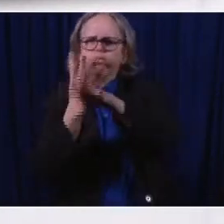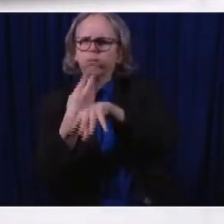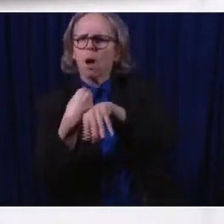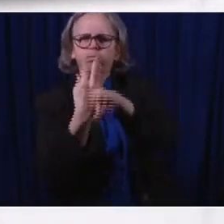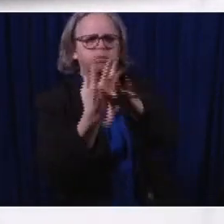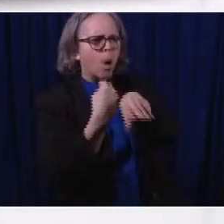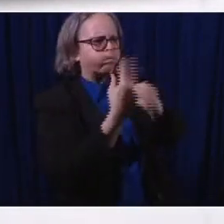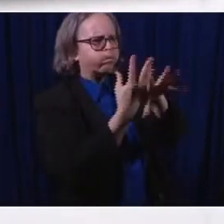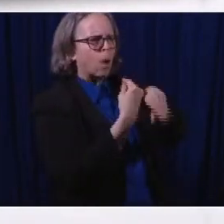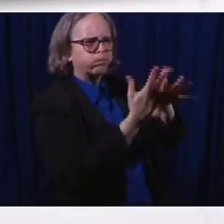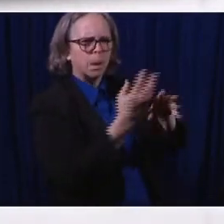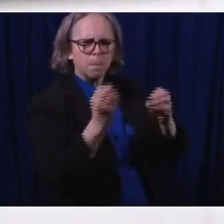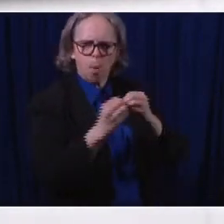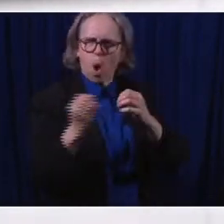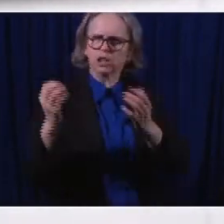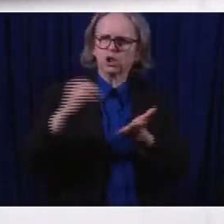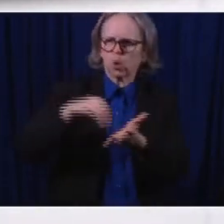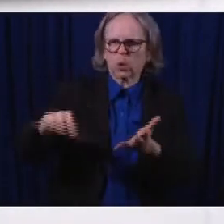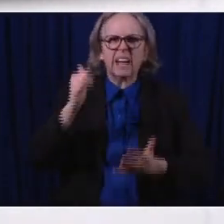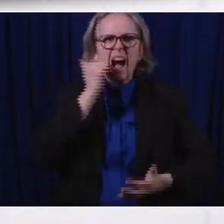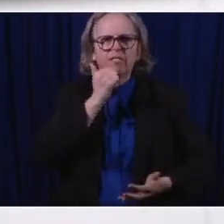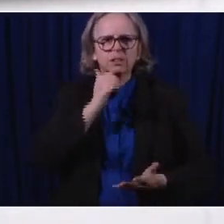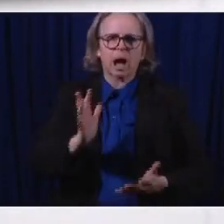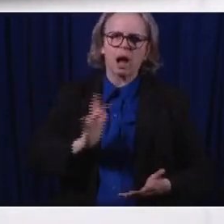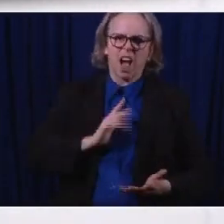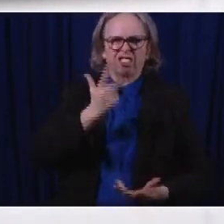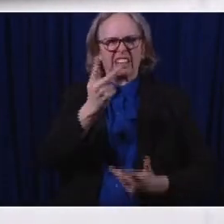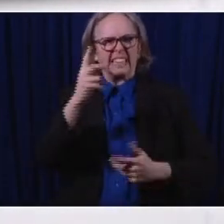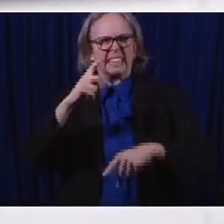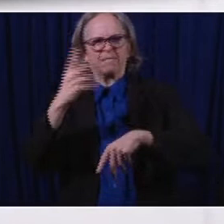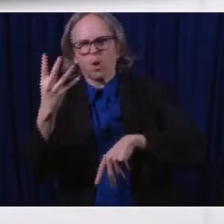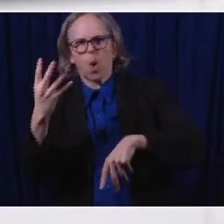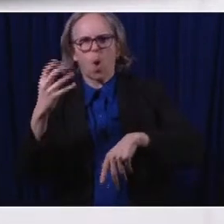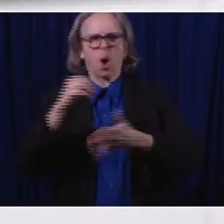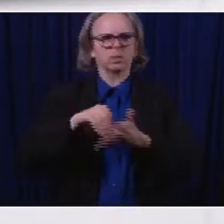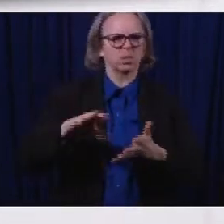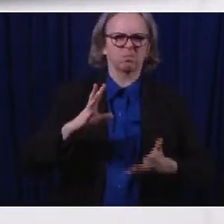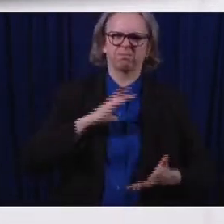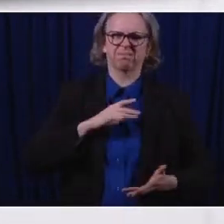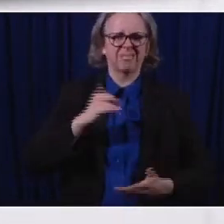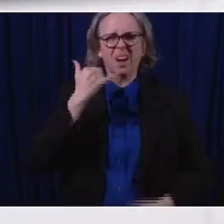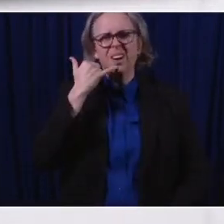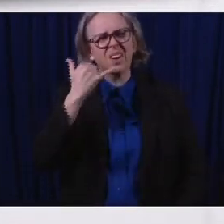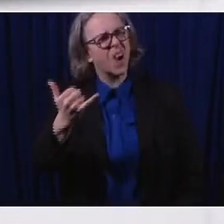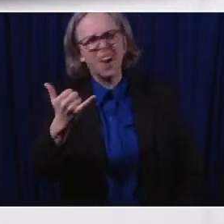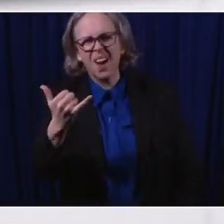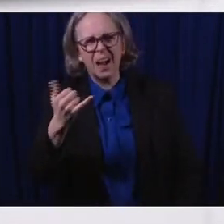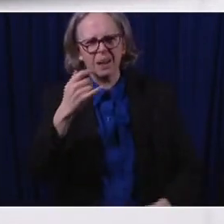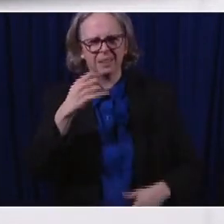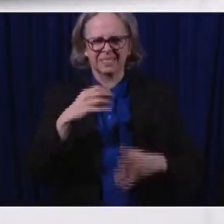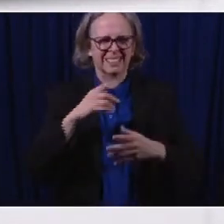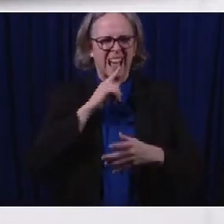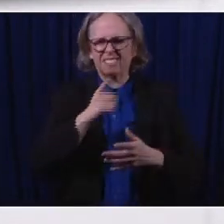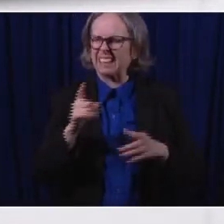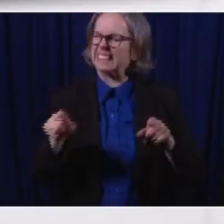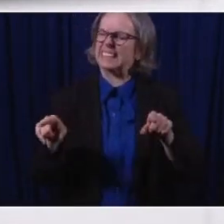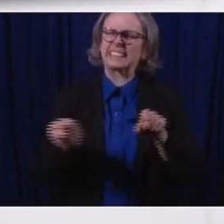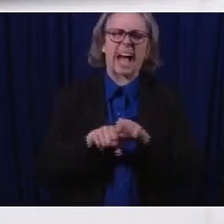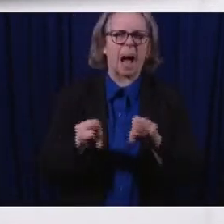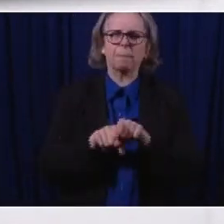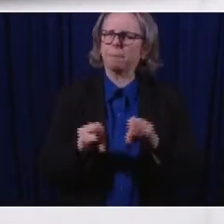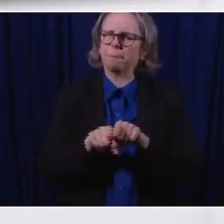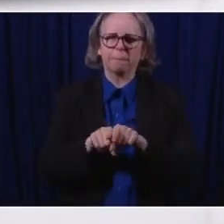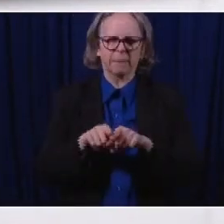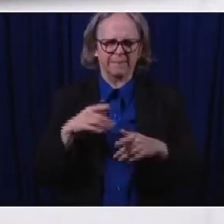them, but it's so much better in a phone call. They say the students are used to interacting on video screens, and just